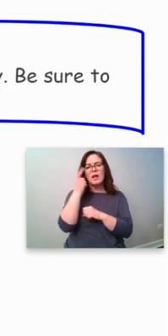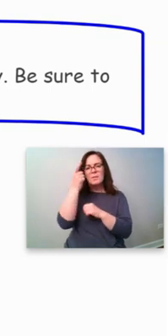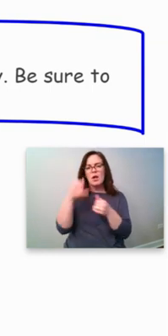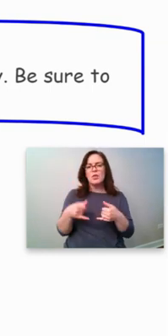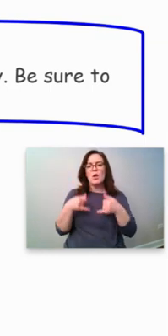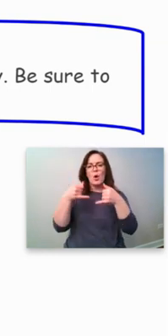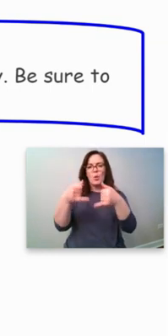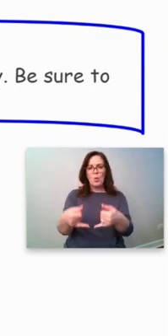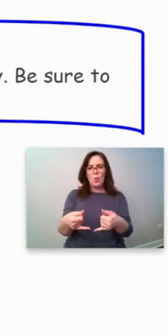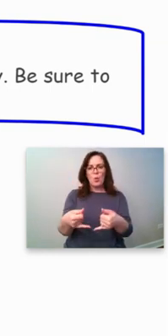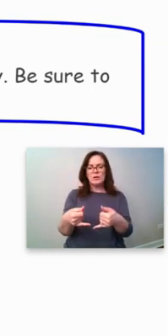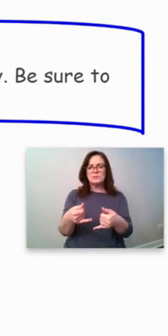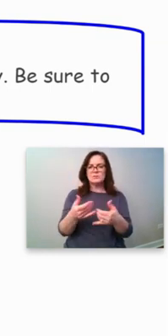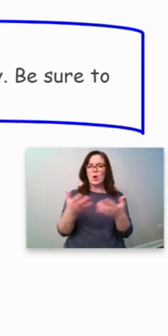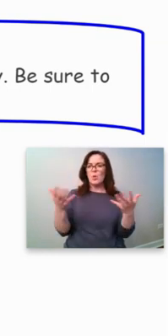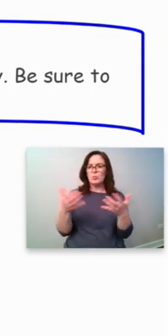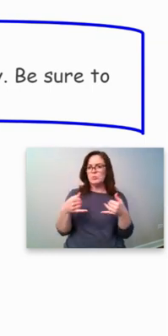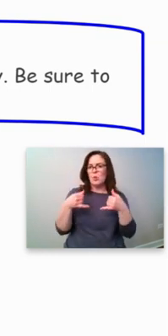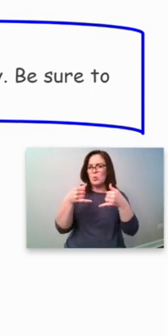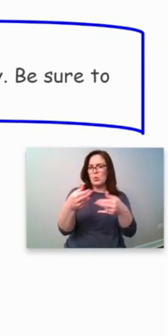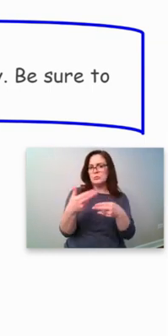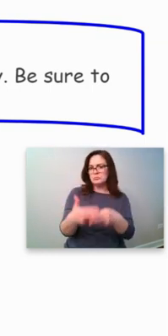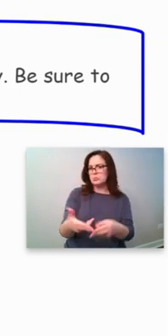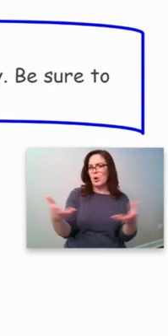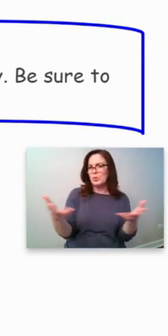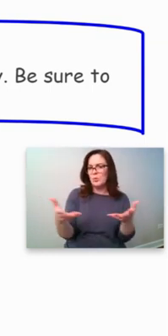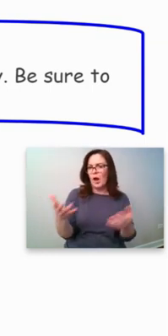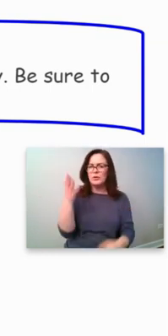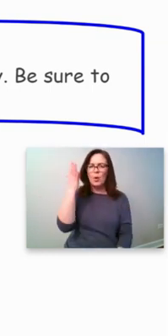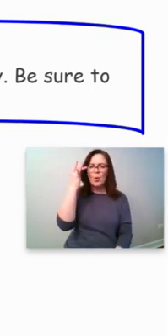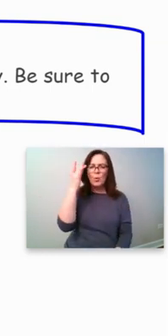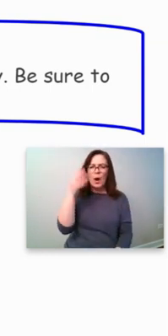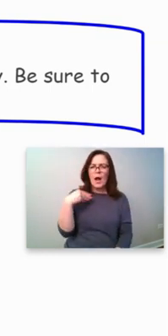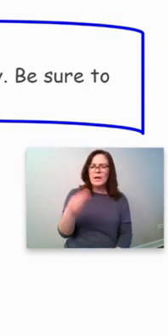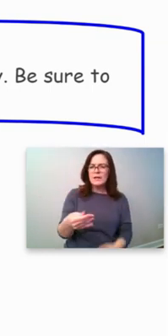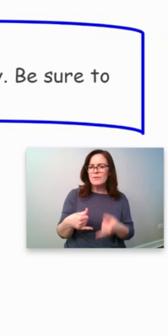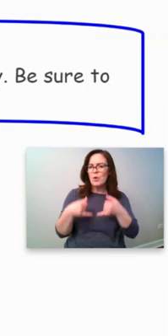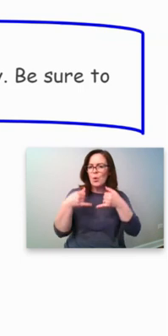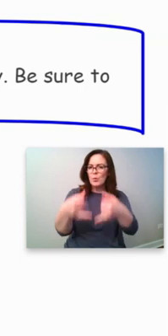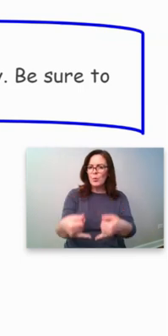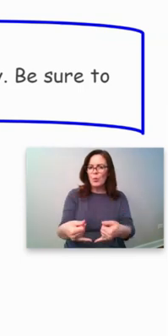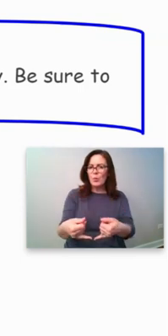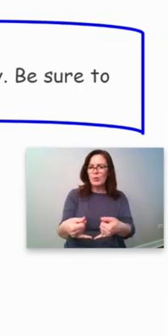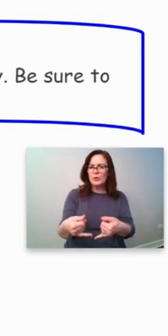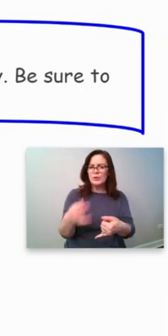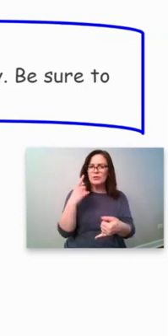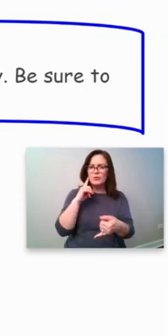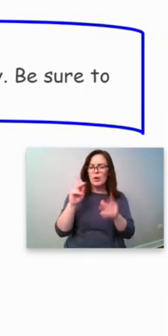Why would you give them an award? Draw a picture of this award and why they are deserving